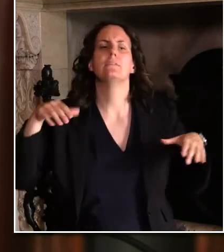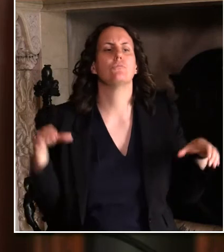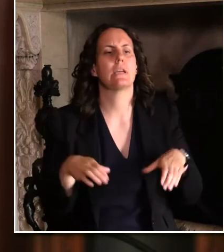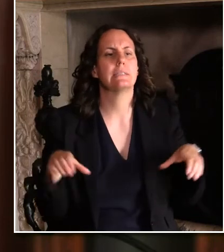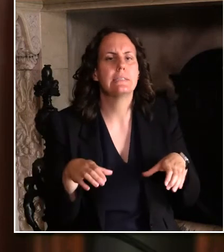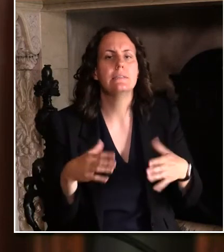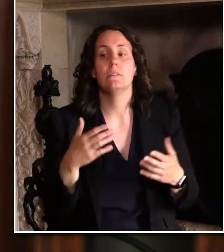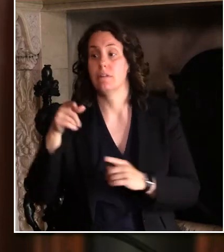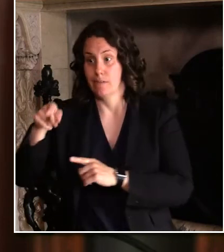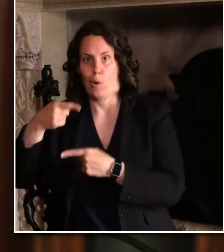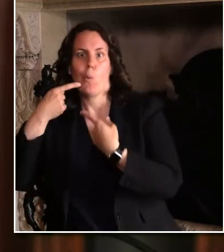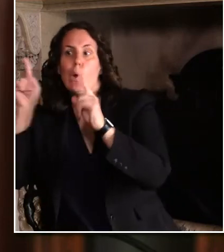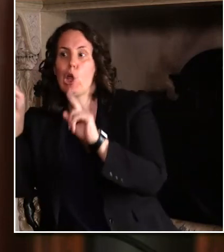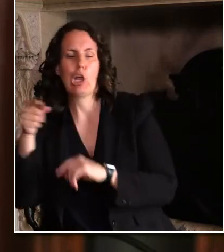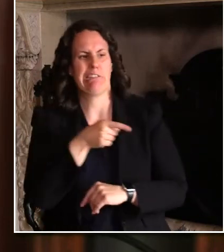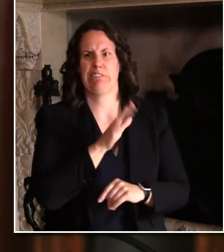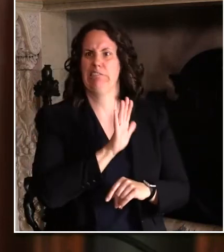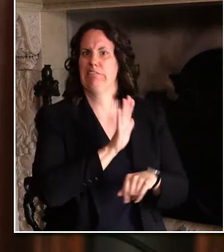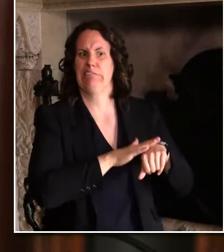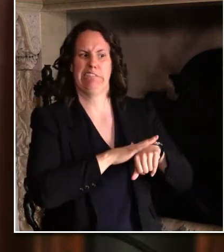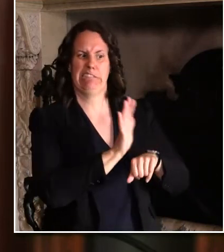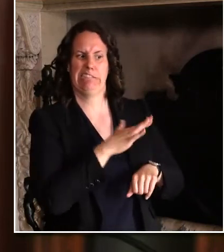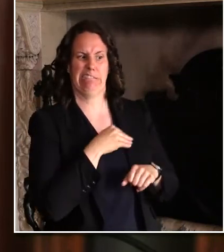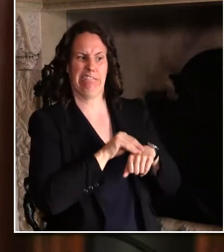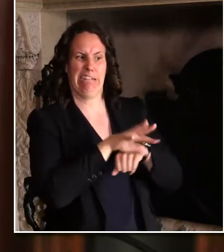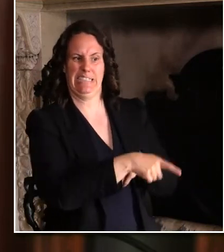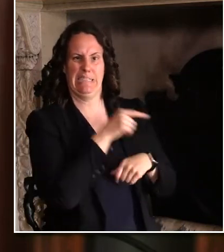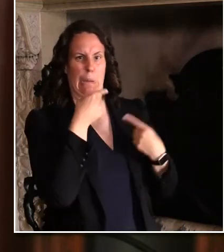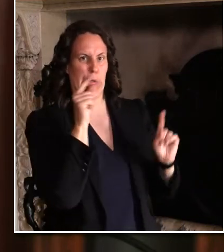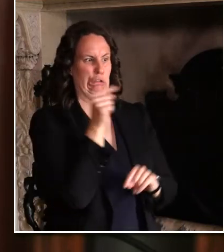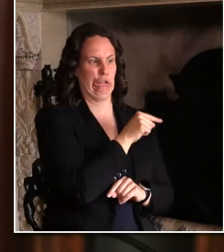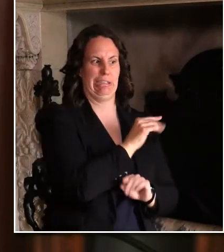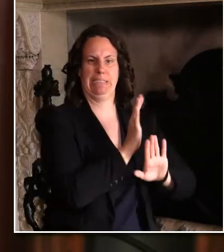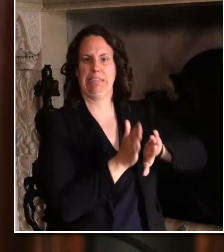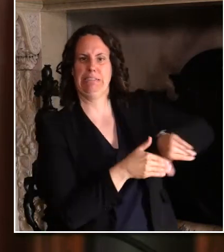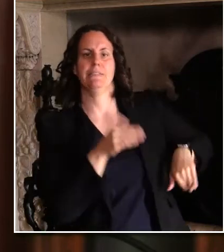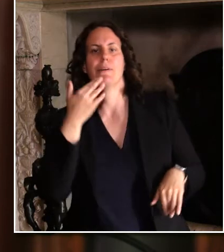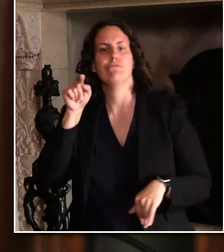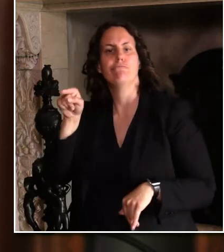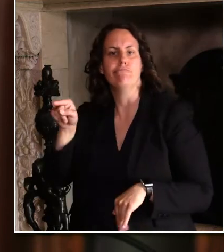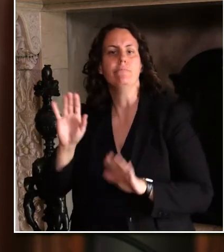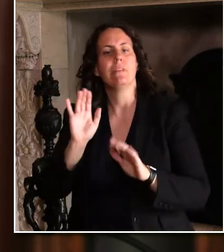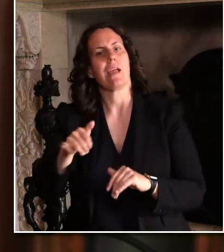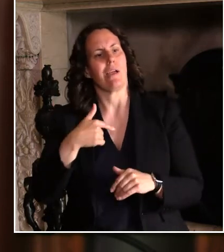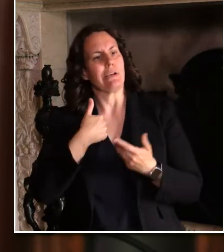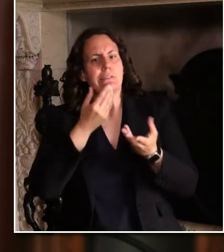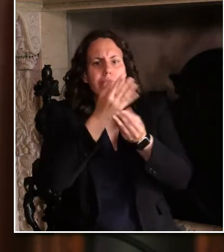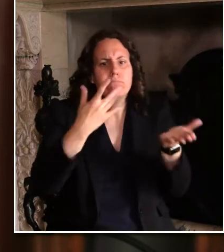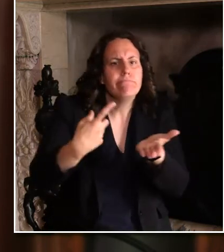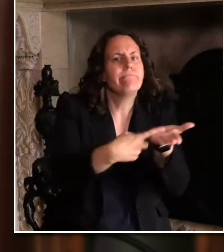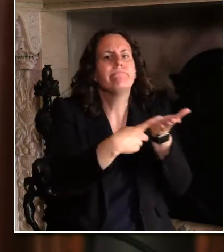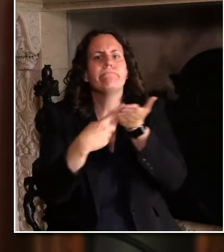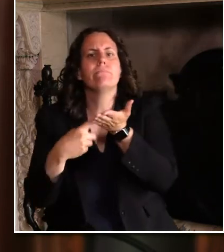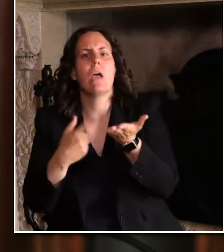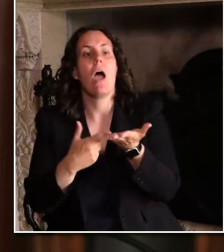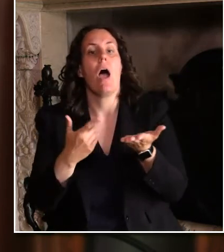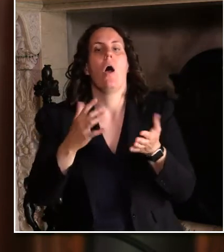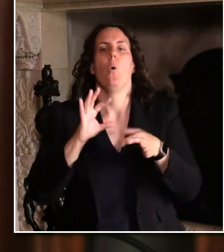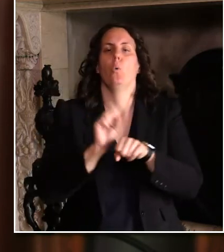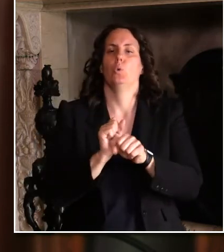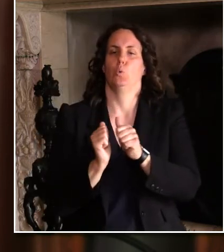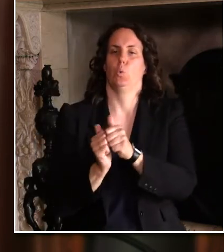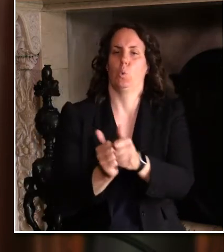most effective in this response. And so coordination in those efforts is certainly key. A